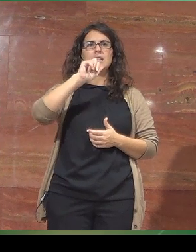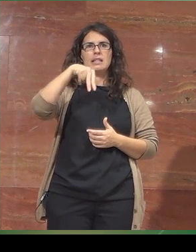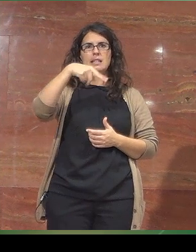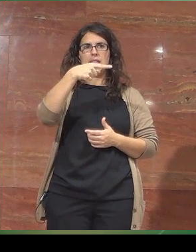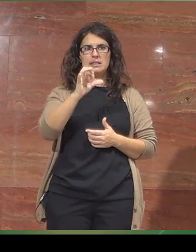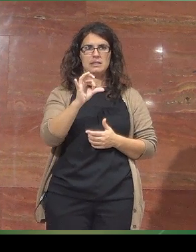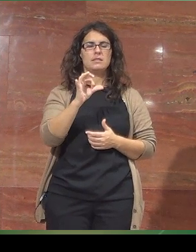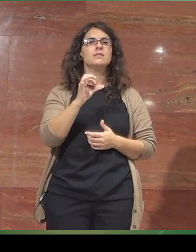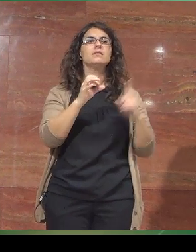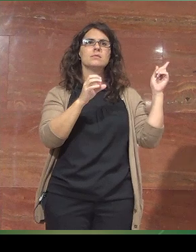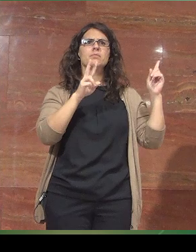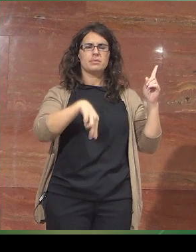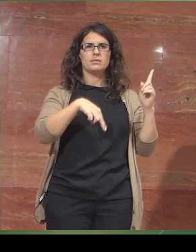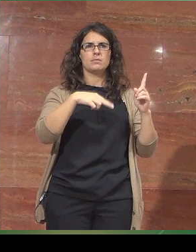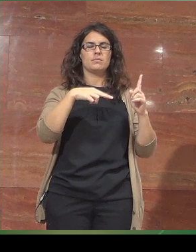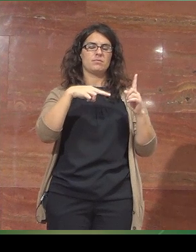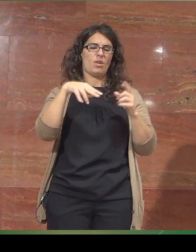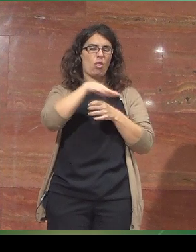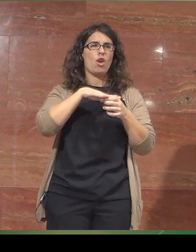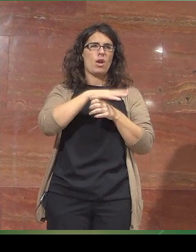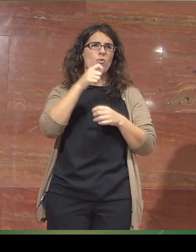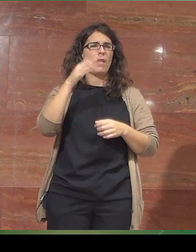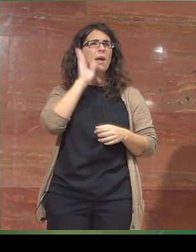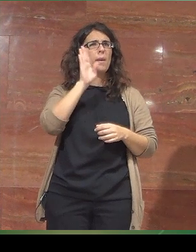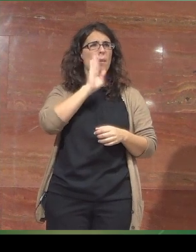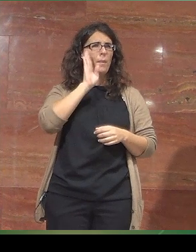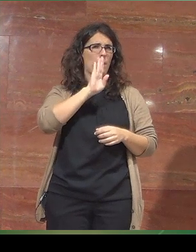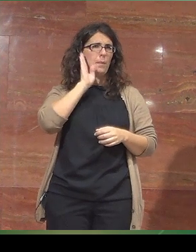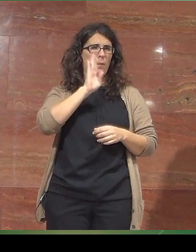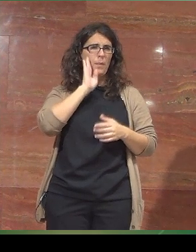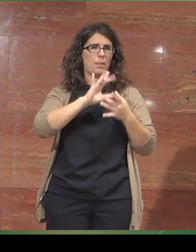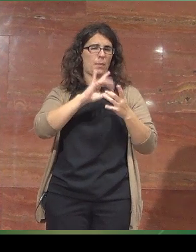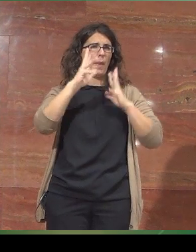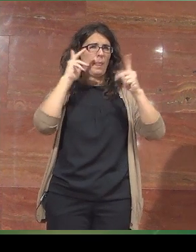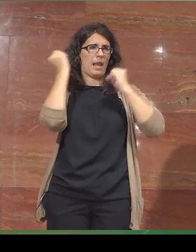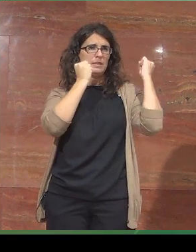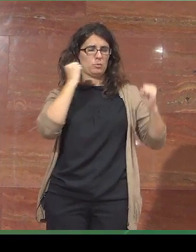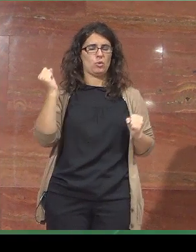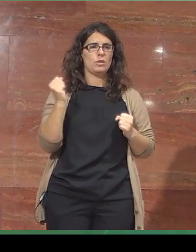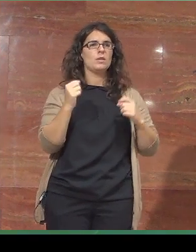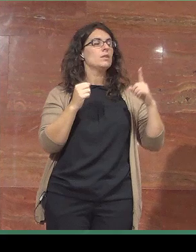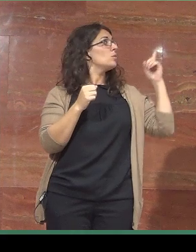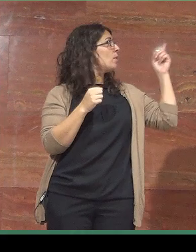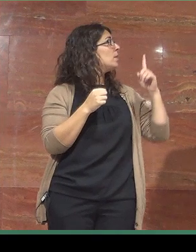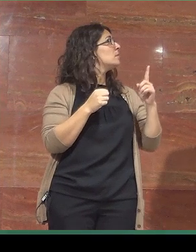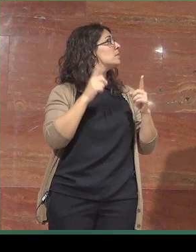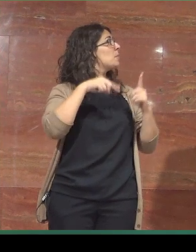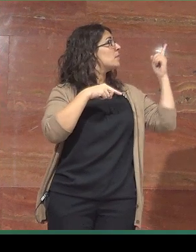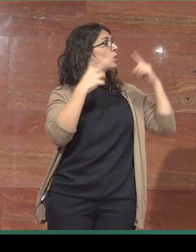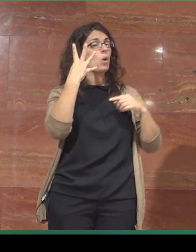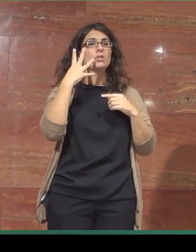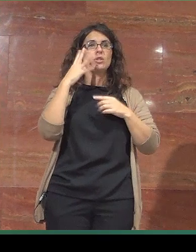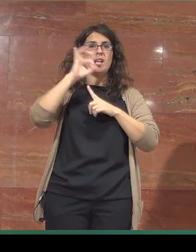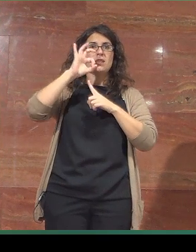This one here, we had 3 signs sending you to Charing Cross Road, and Charing is actually